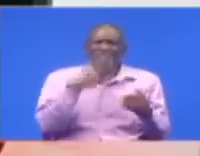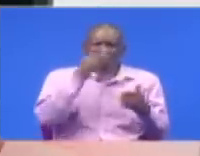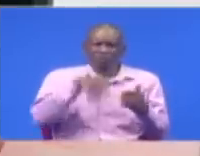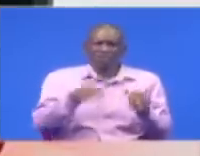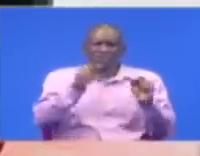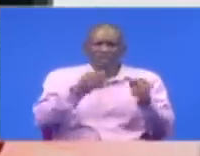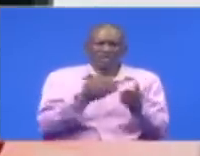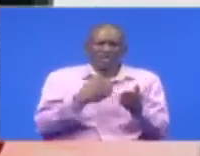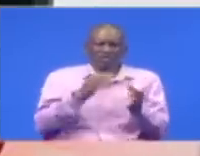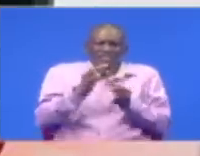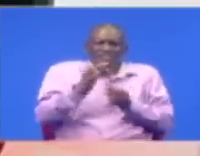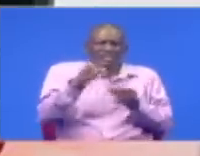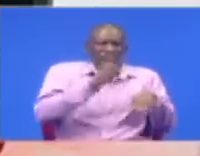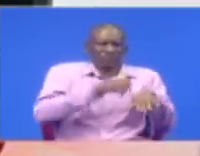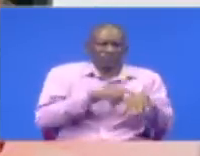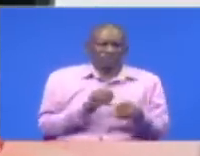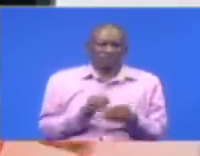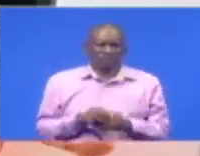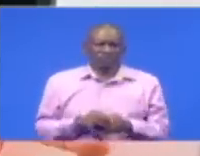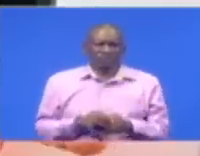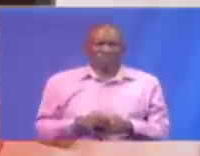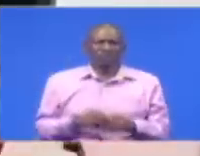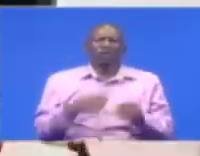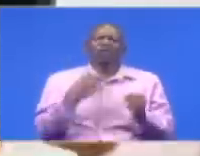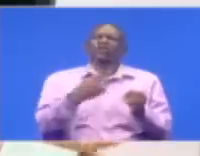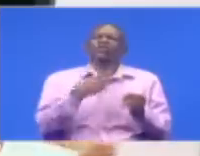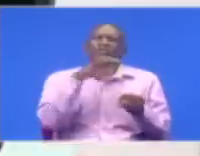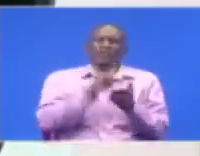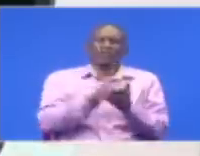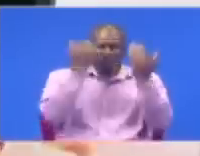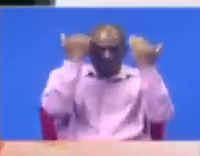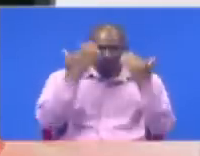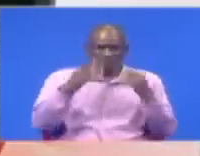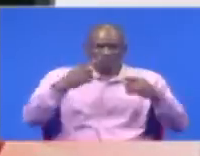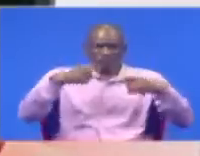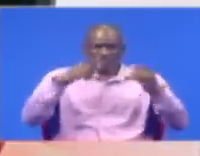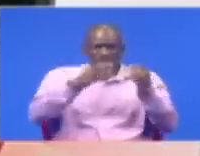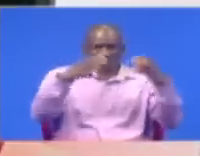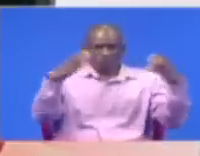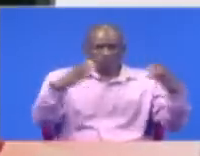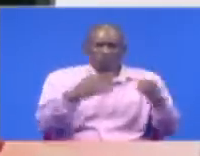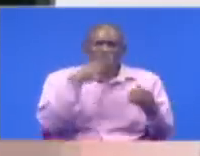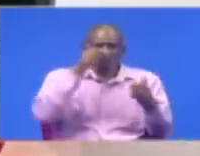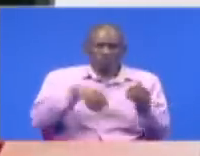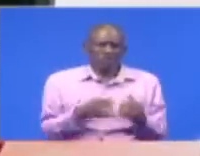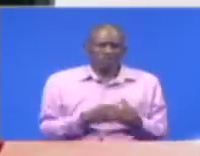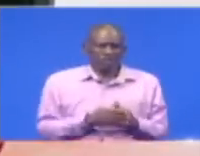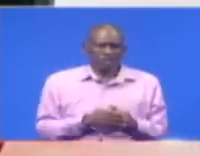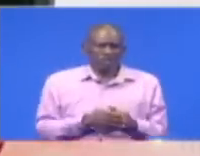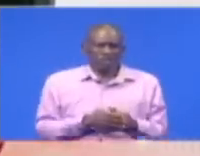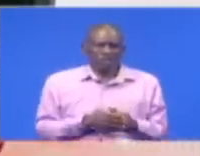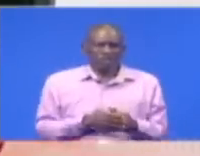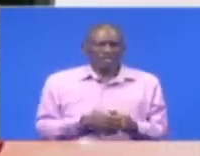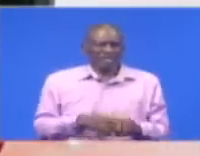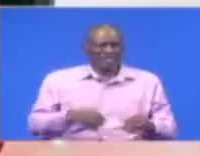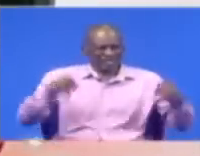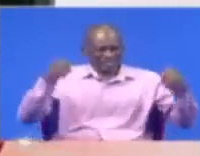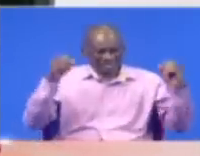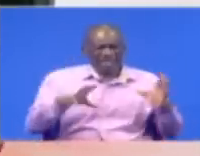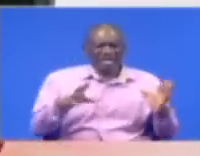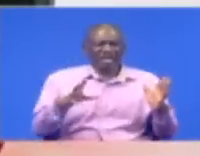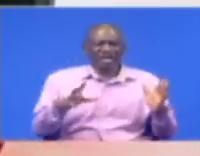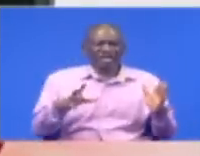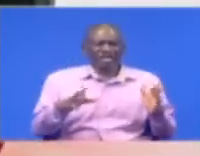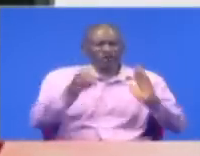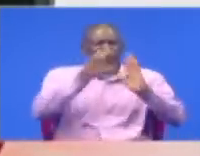be extension of time? Needless to say, the lawyer for the successful party said it's cast in stone, it's cast